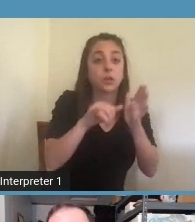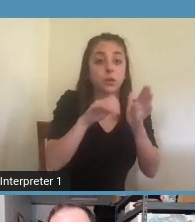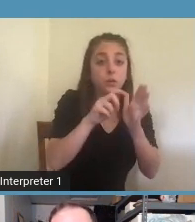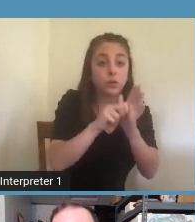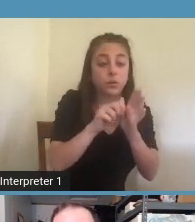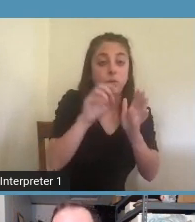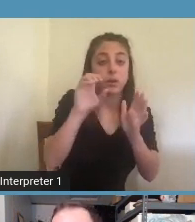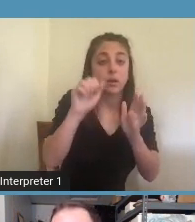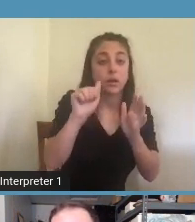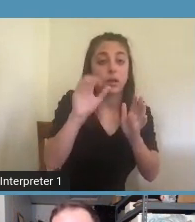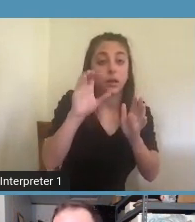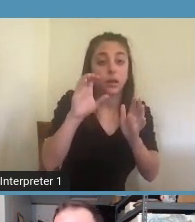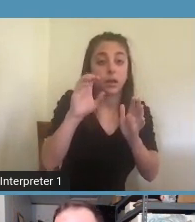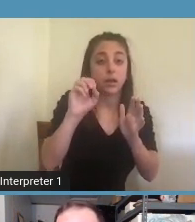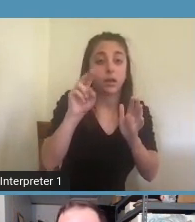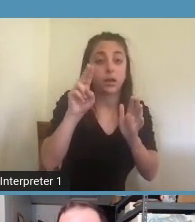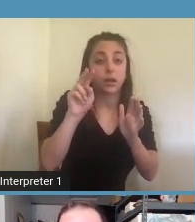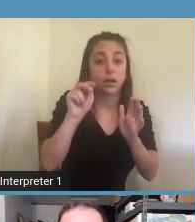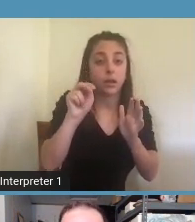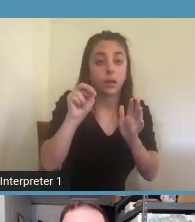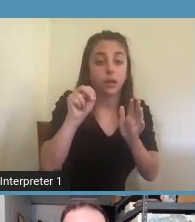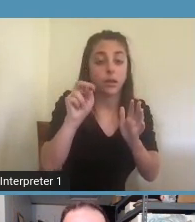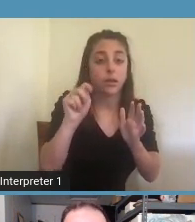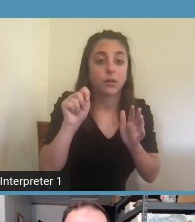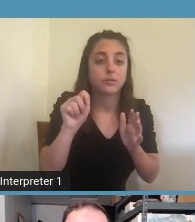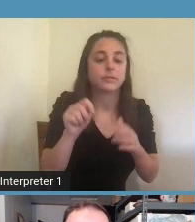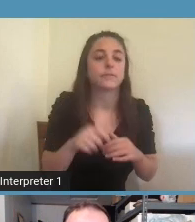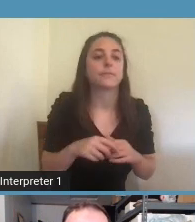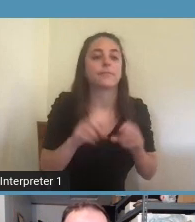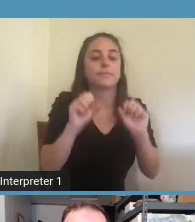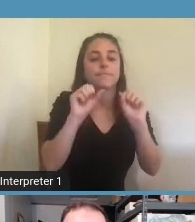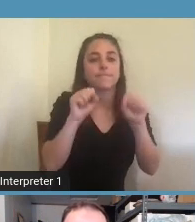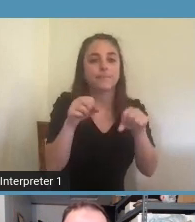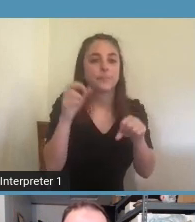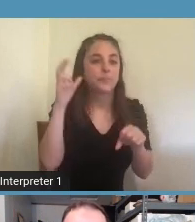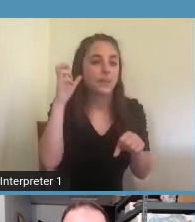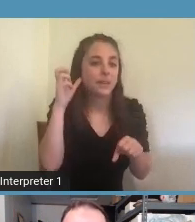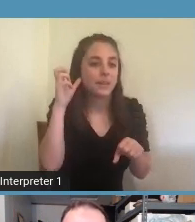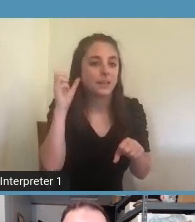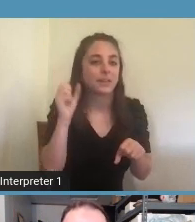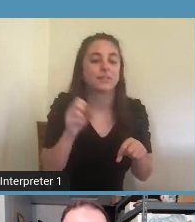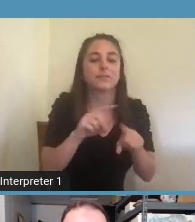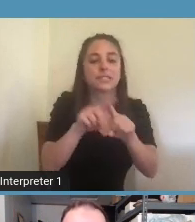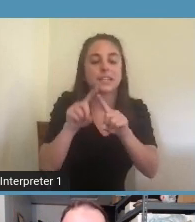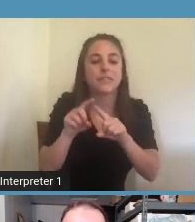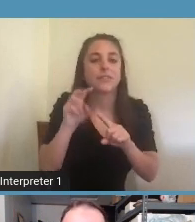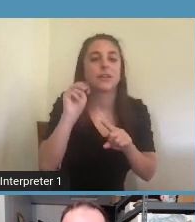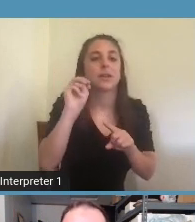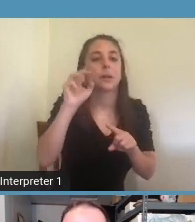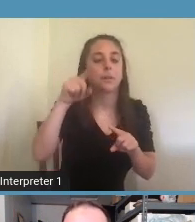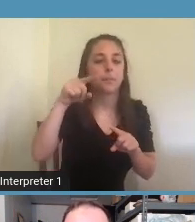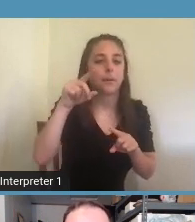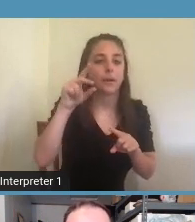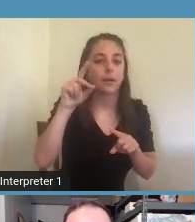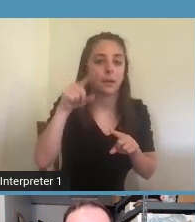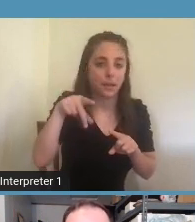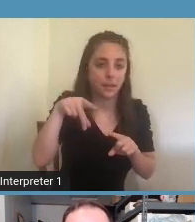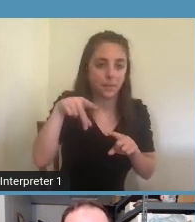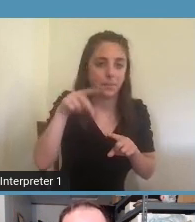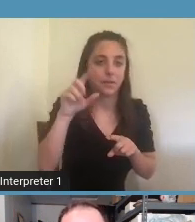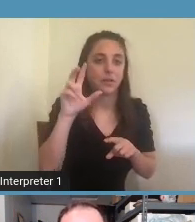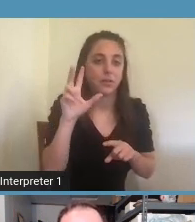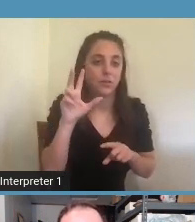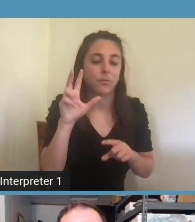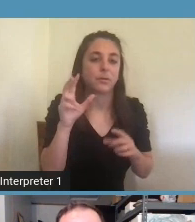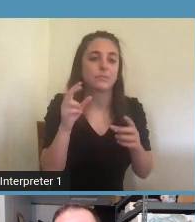studio and listen to any kind of MP3s, download those MP3s, and use those for